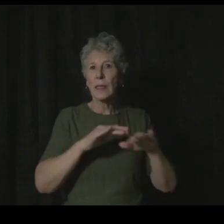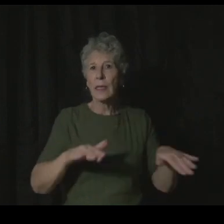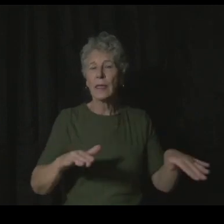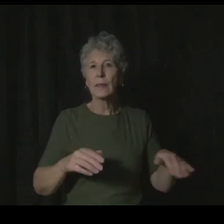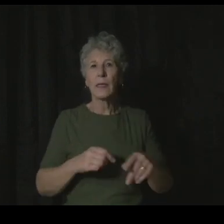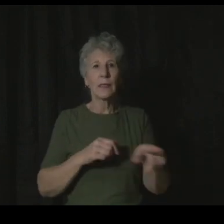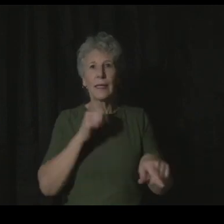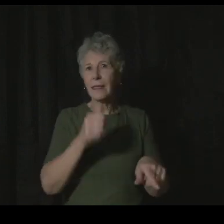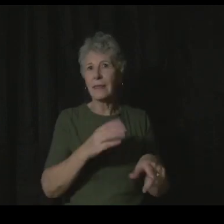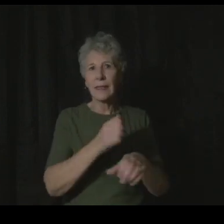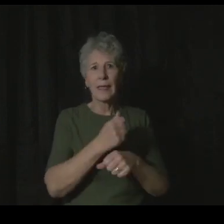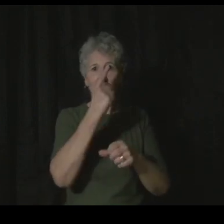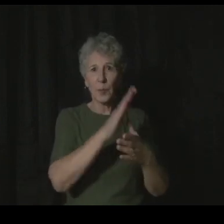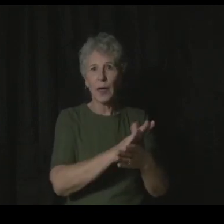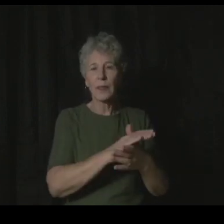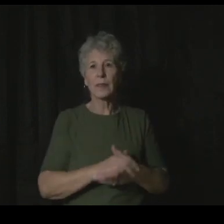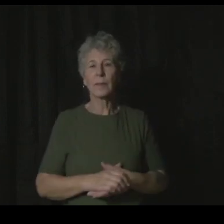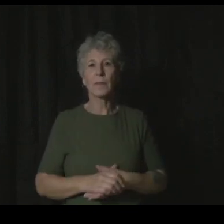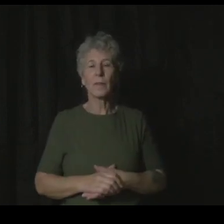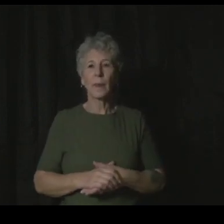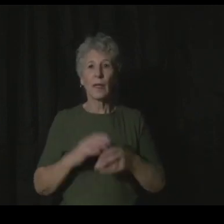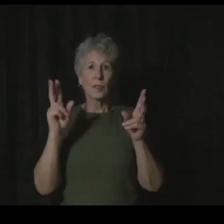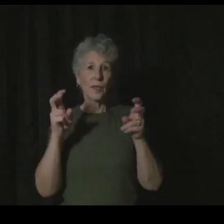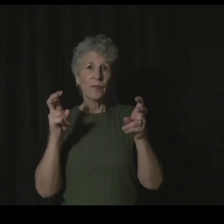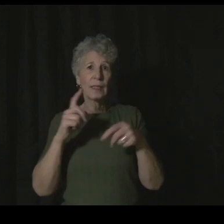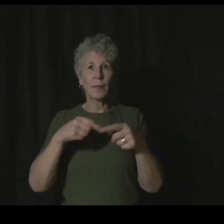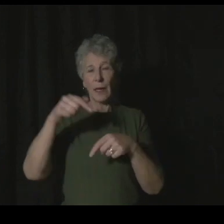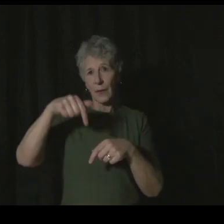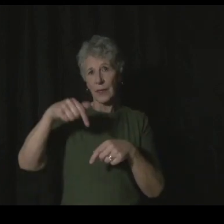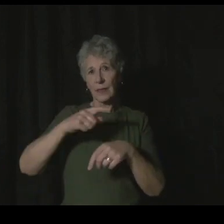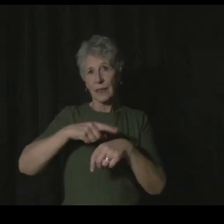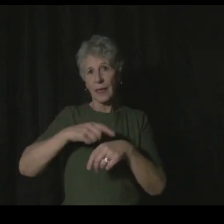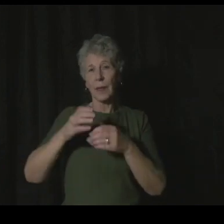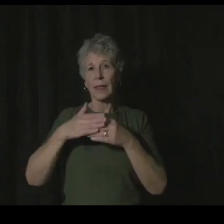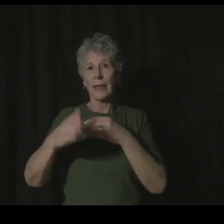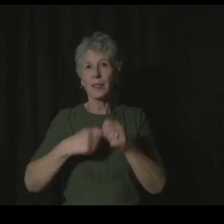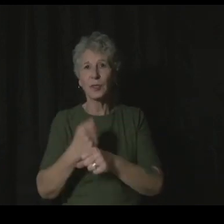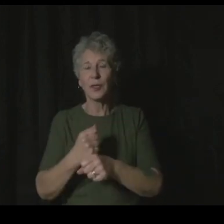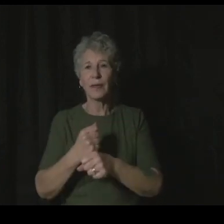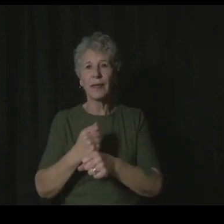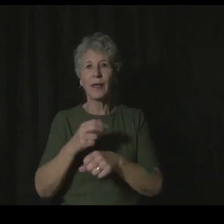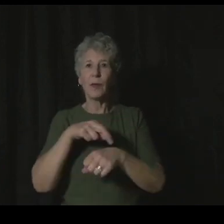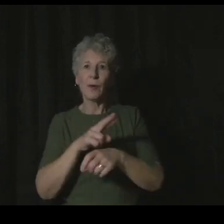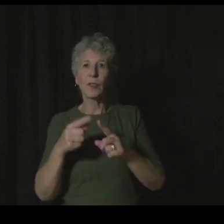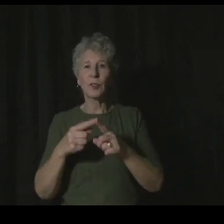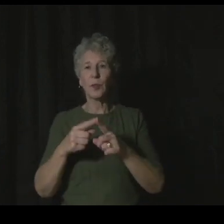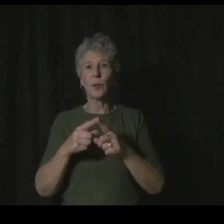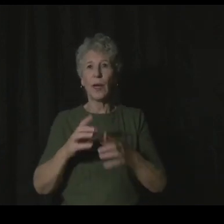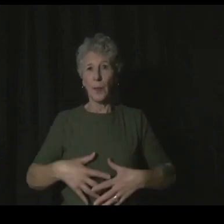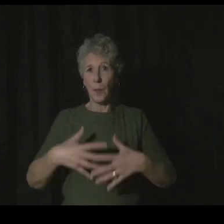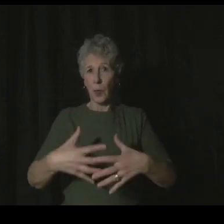not a part of it. And so the phrase "about this time next year" refers to the gestation period. Within a